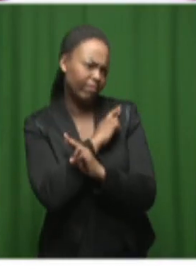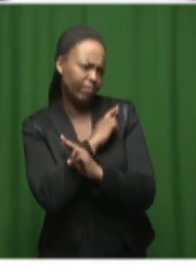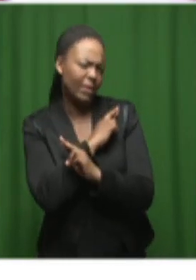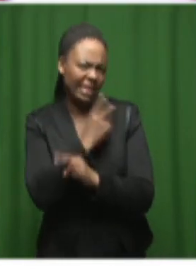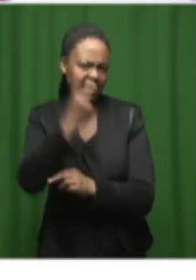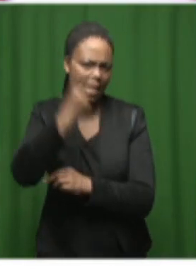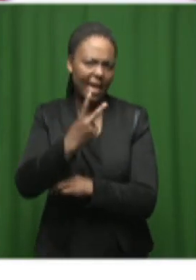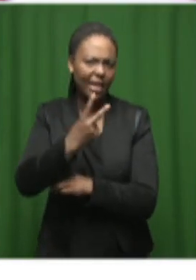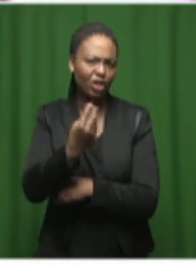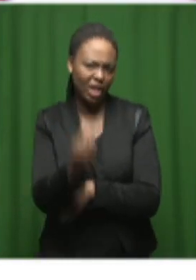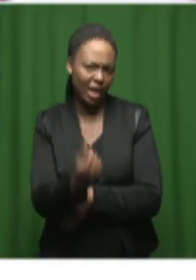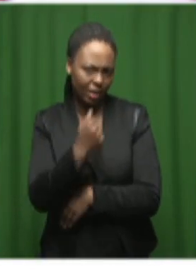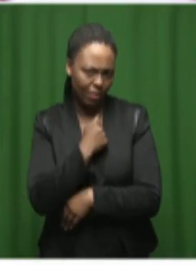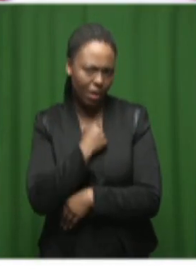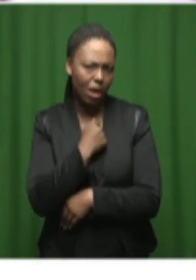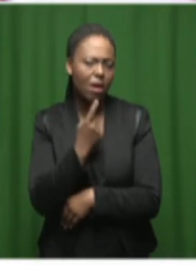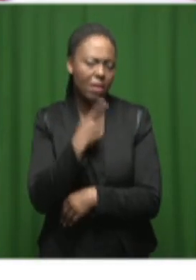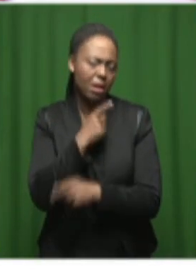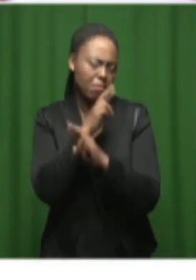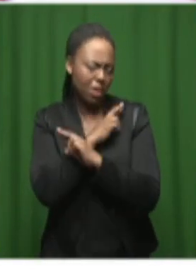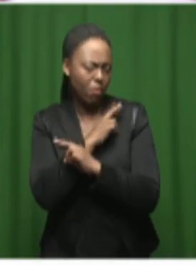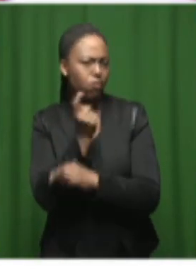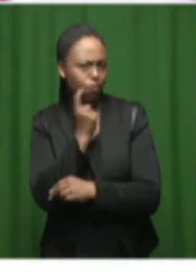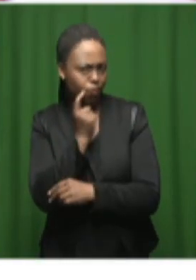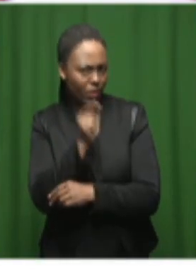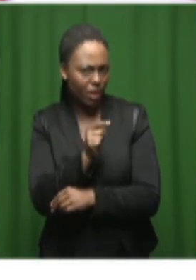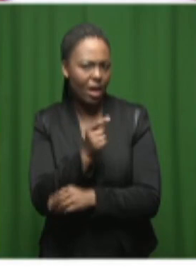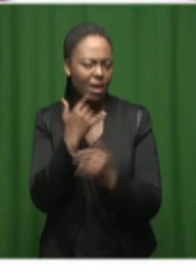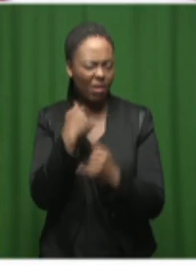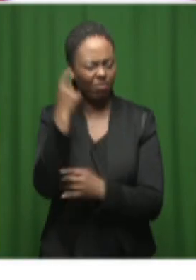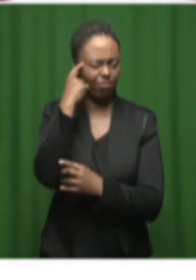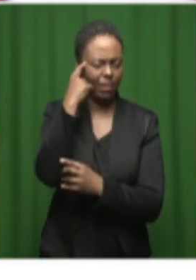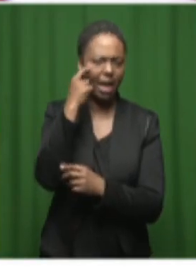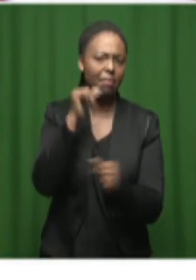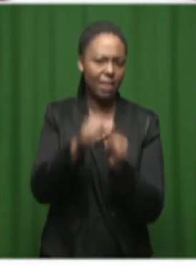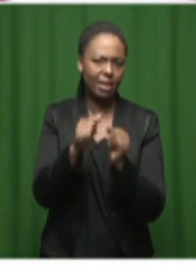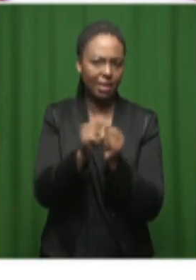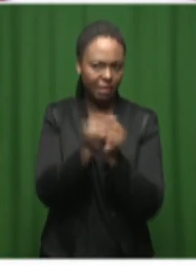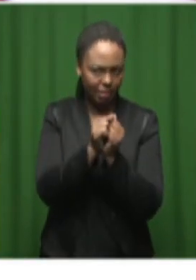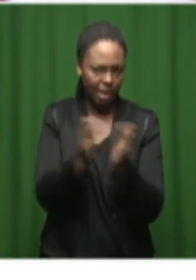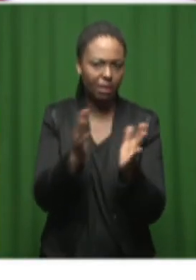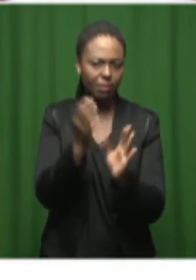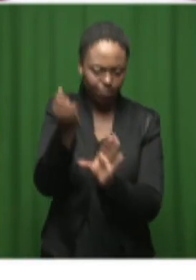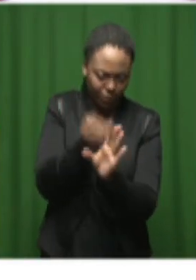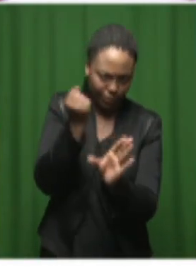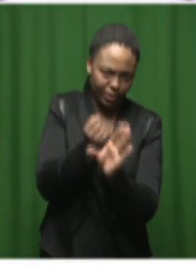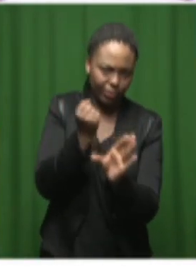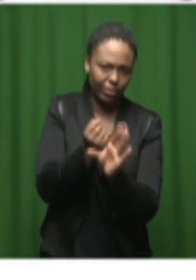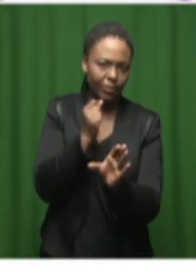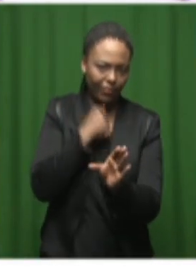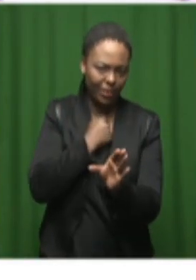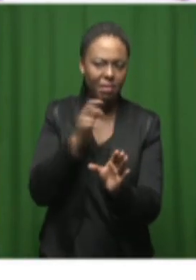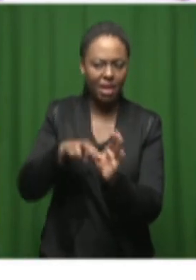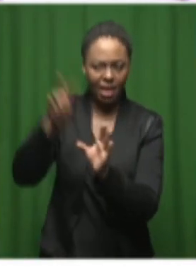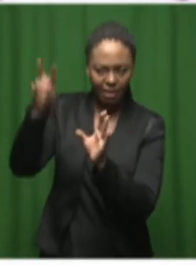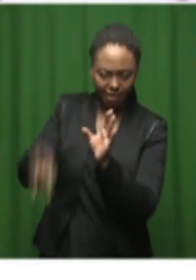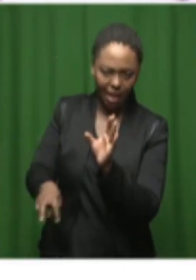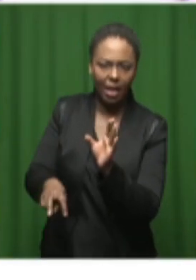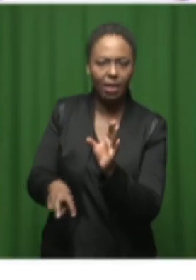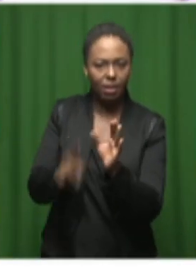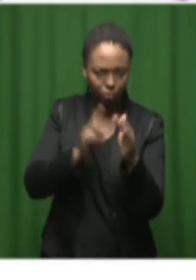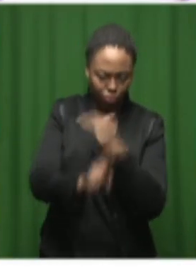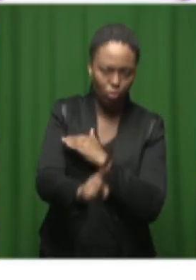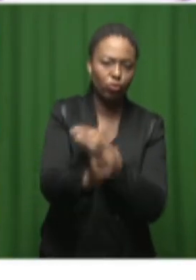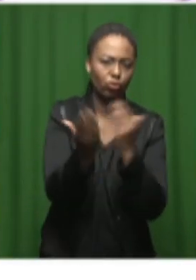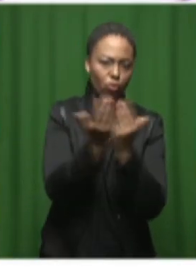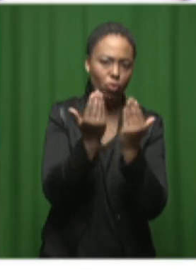child, I decided, let me take that leap of faith and start my culinary journey. So I resigned and I went to